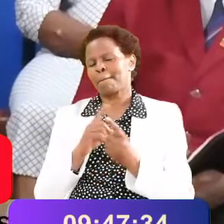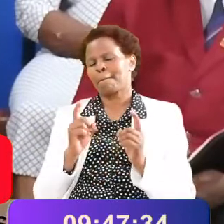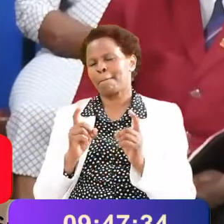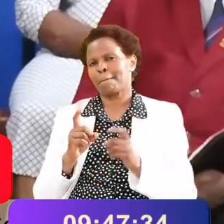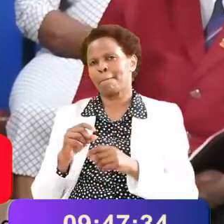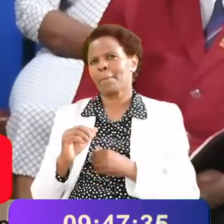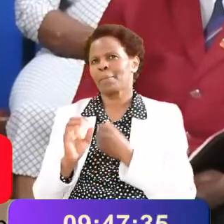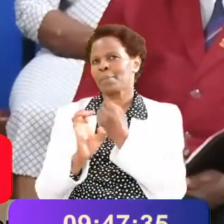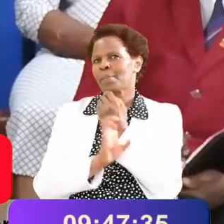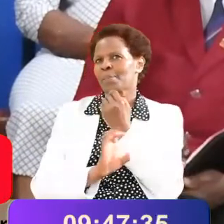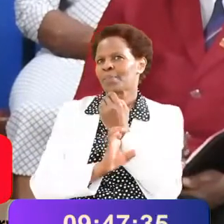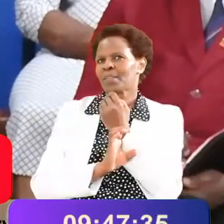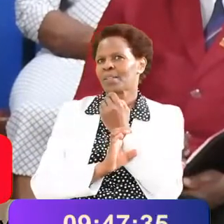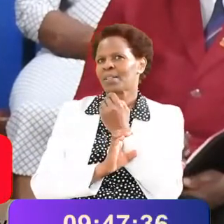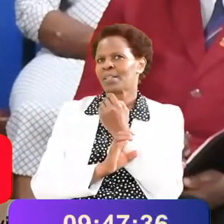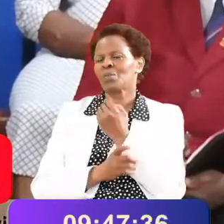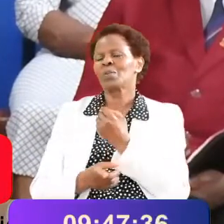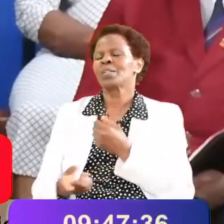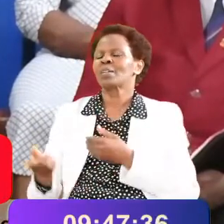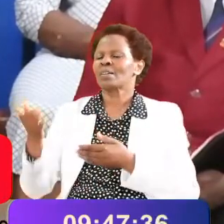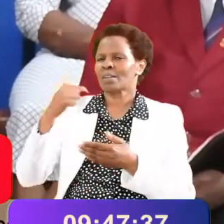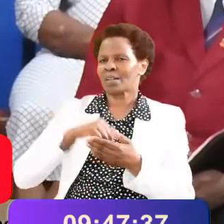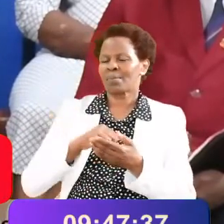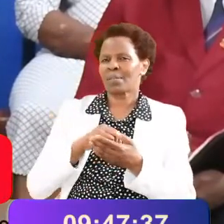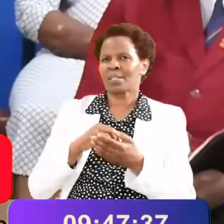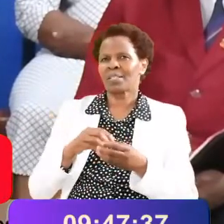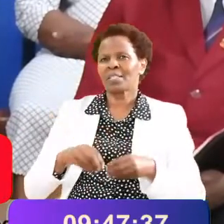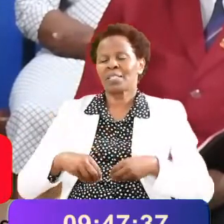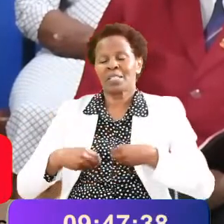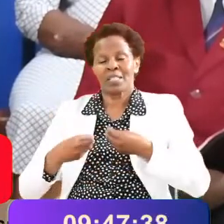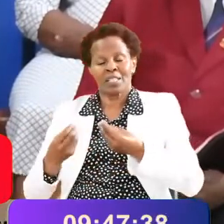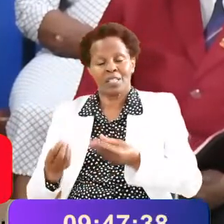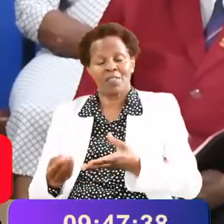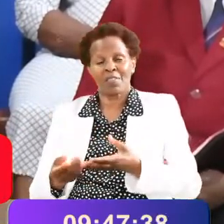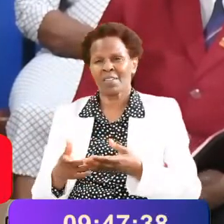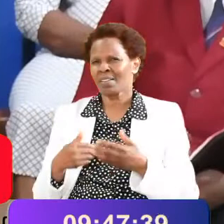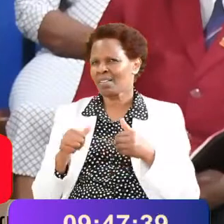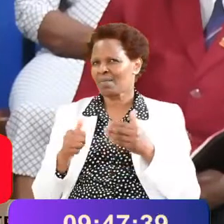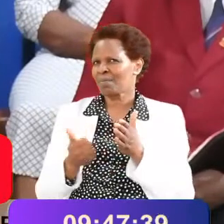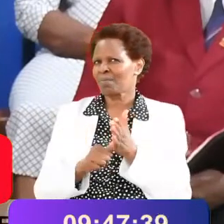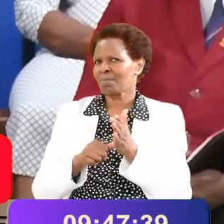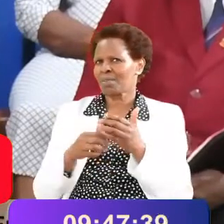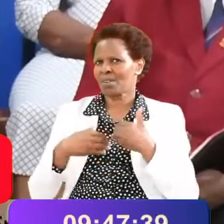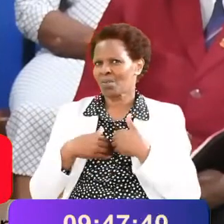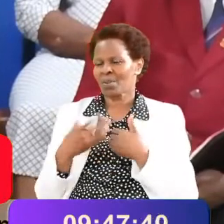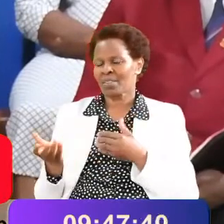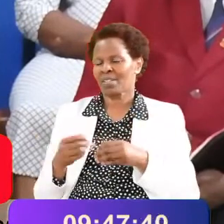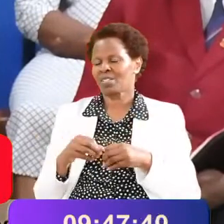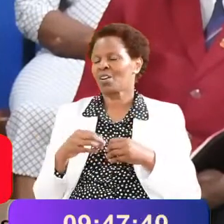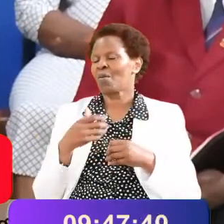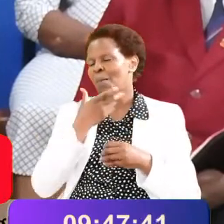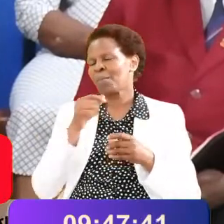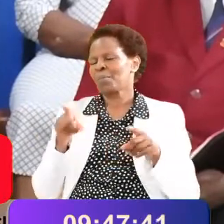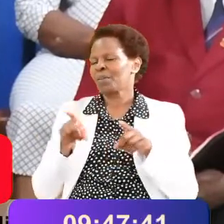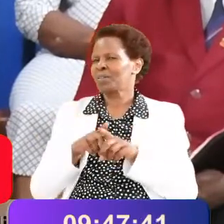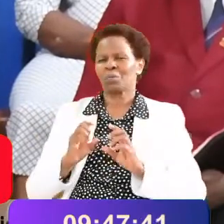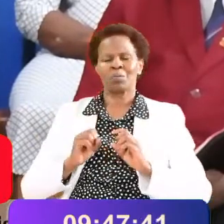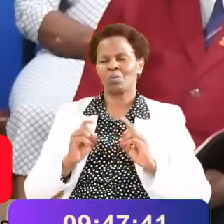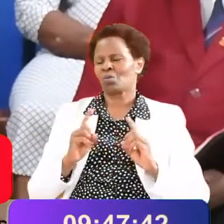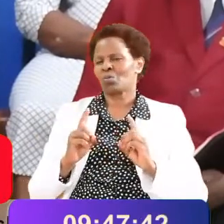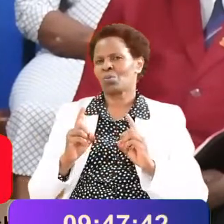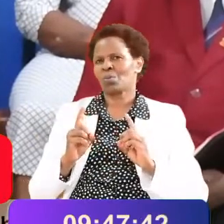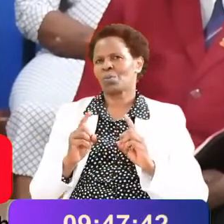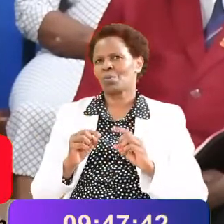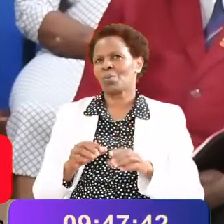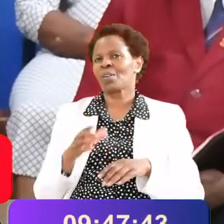food, he said, come, I'll put you in Goshen. I have no problem with you. And now when the father died, they thought that now